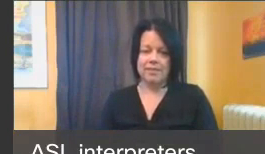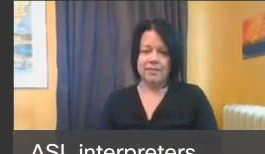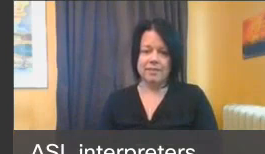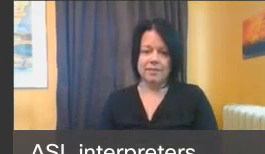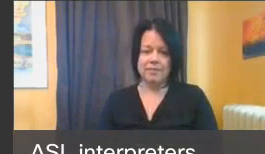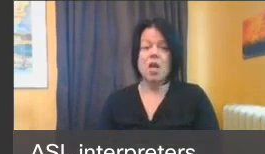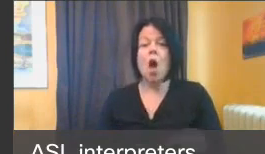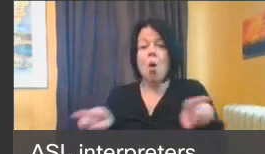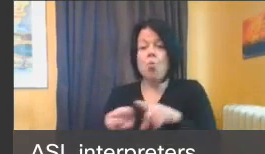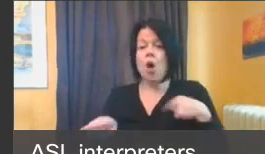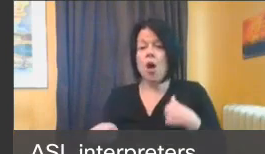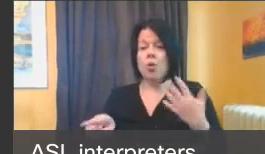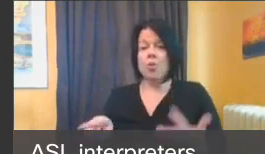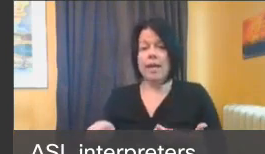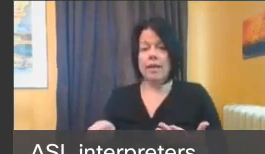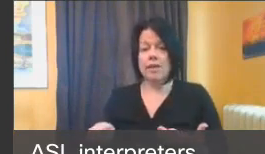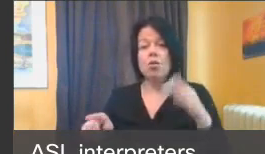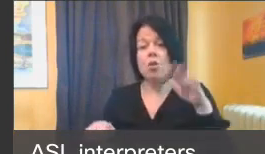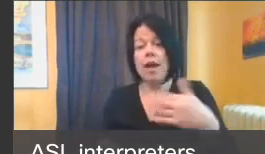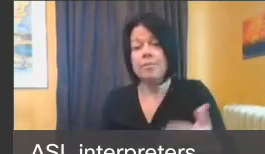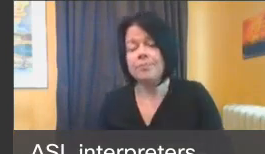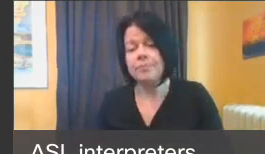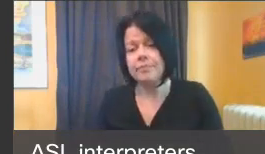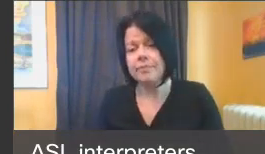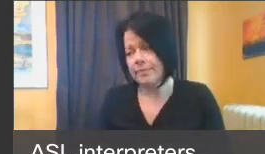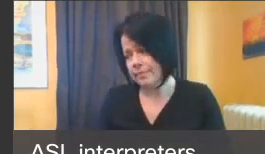While we're waiting. Go ahead.